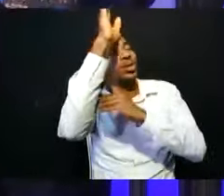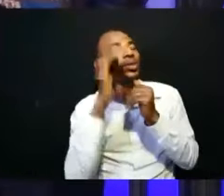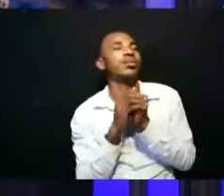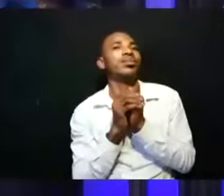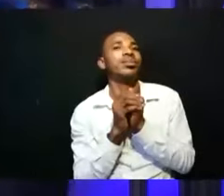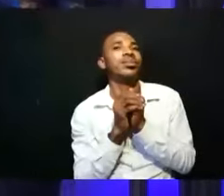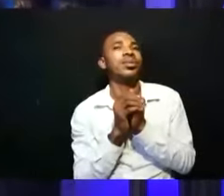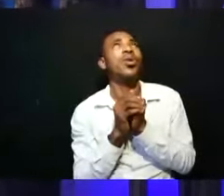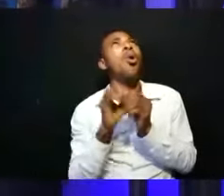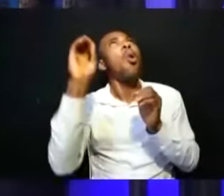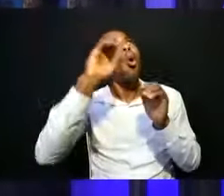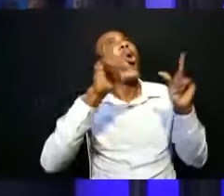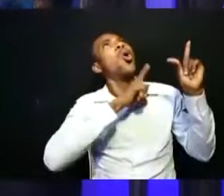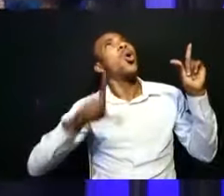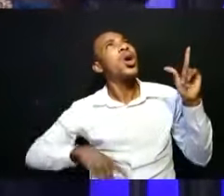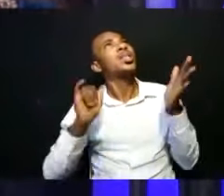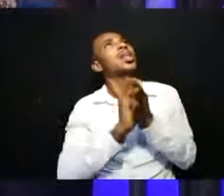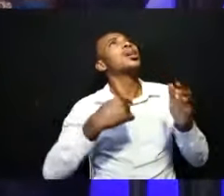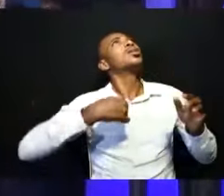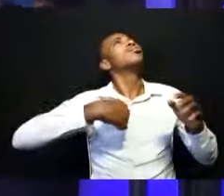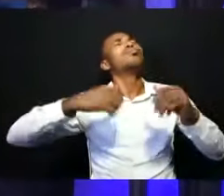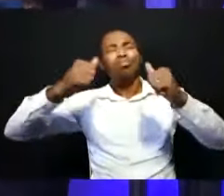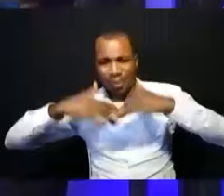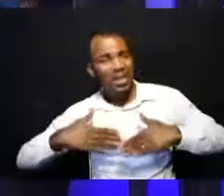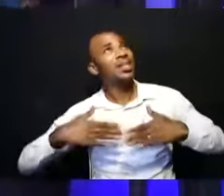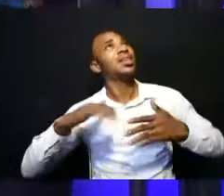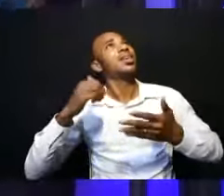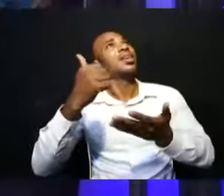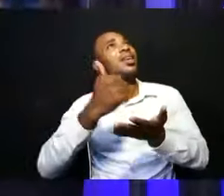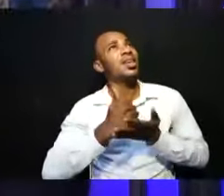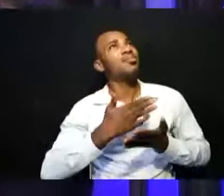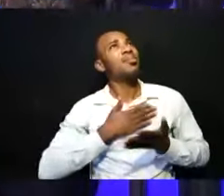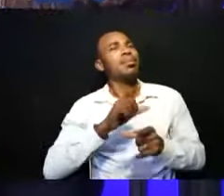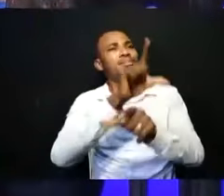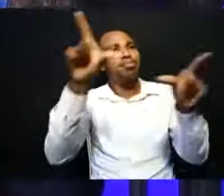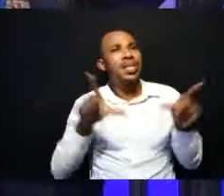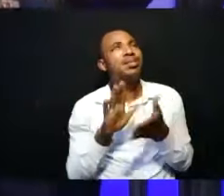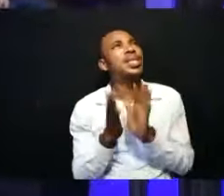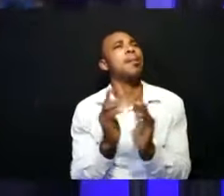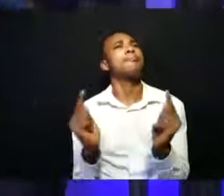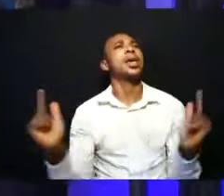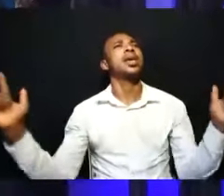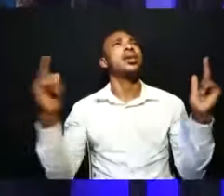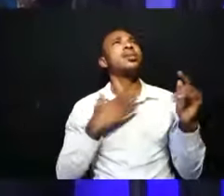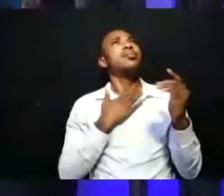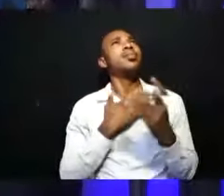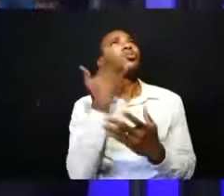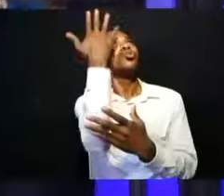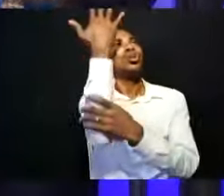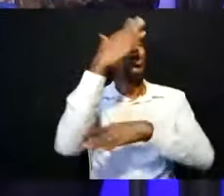Israel. Oh, that you will bless me and enlarge my territory. Let your hand be